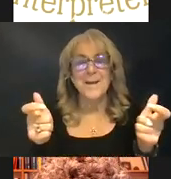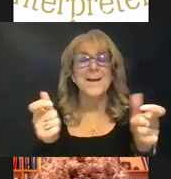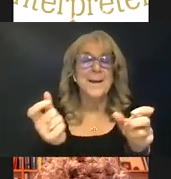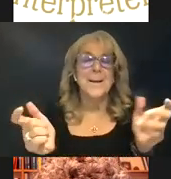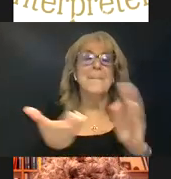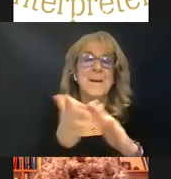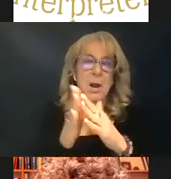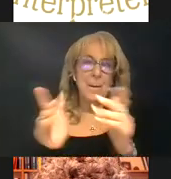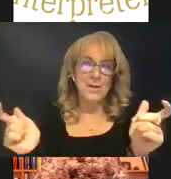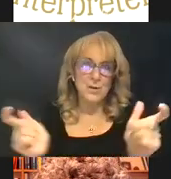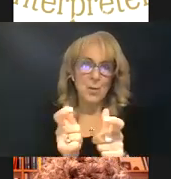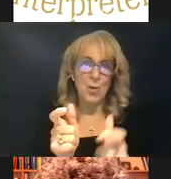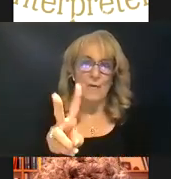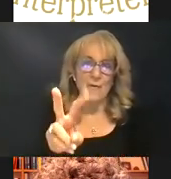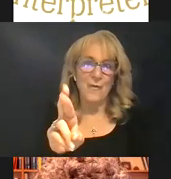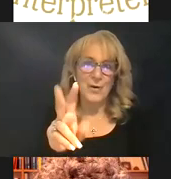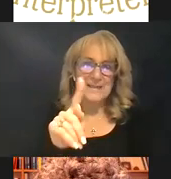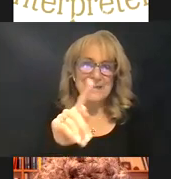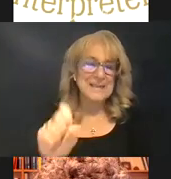on.